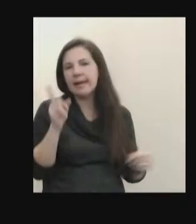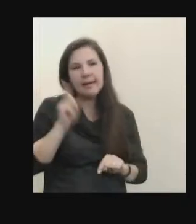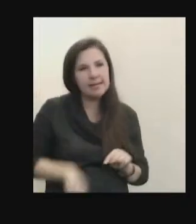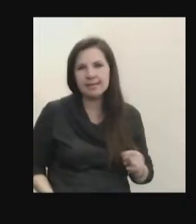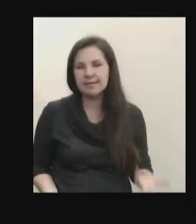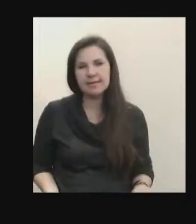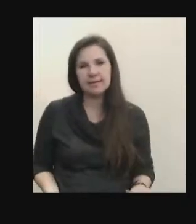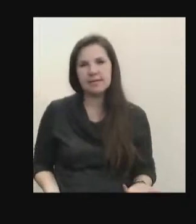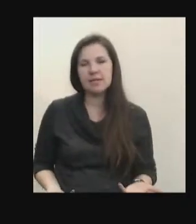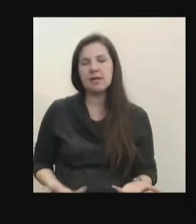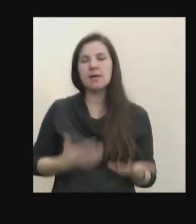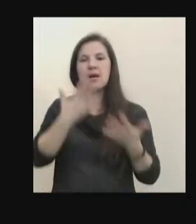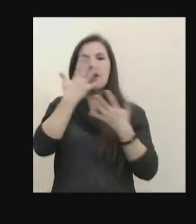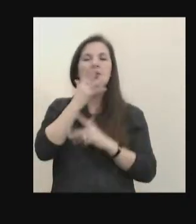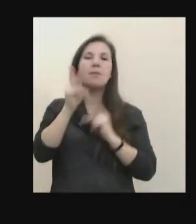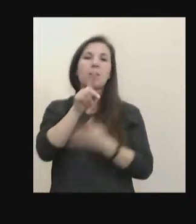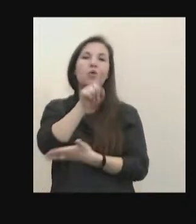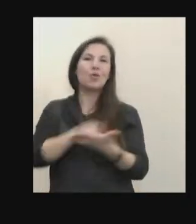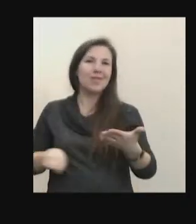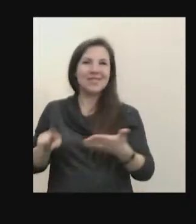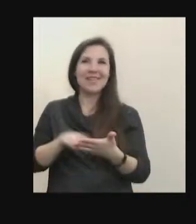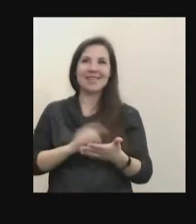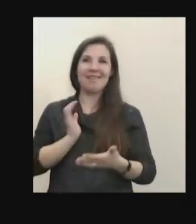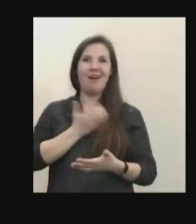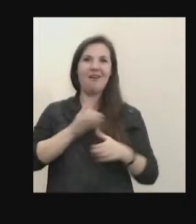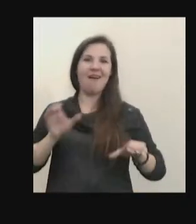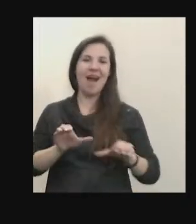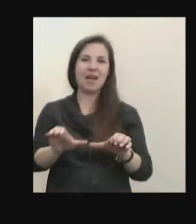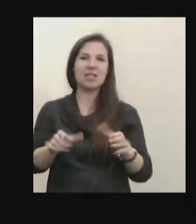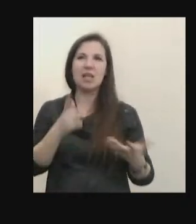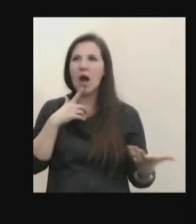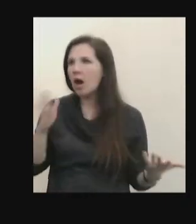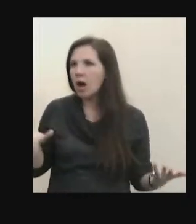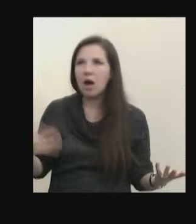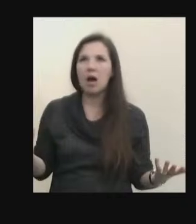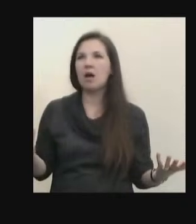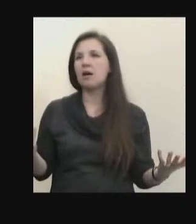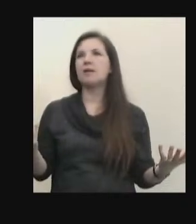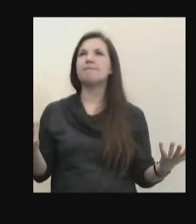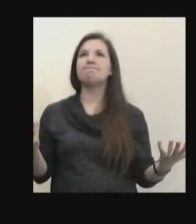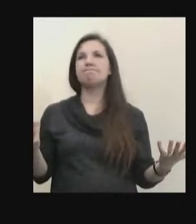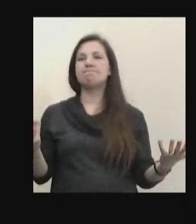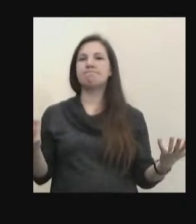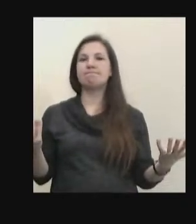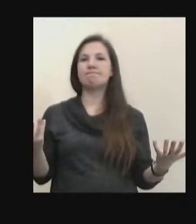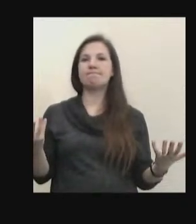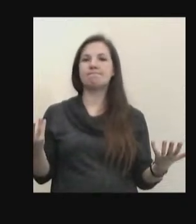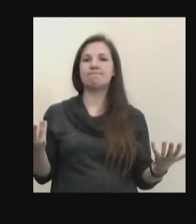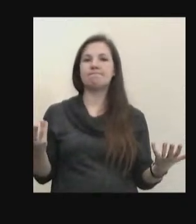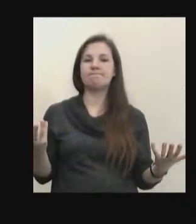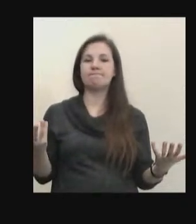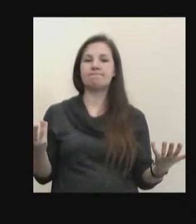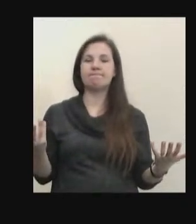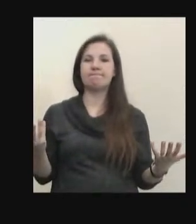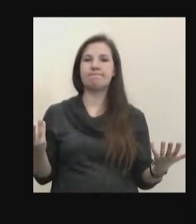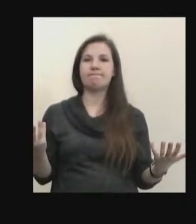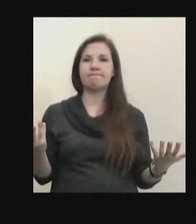who criticize our actions are feeling, is that they're doing it